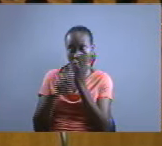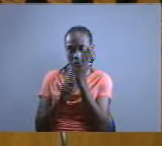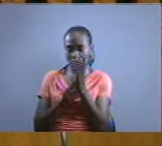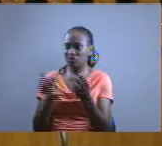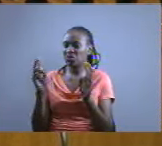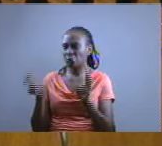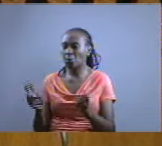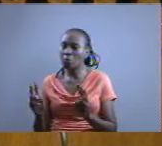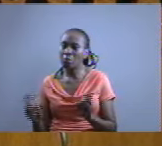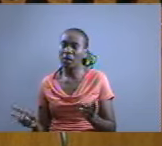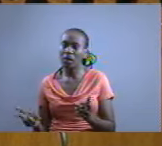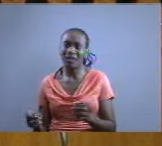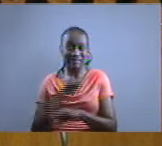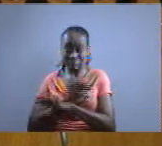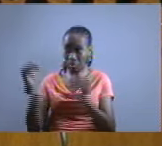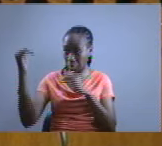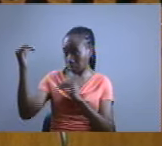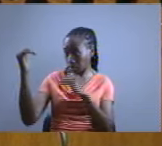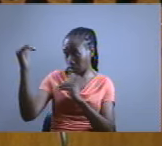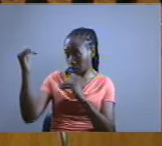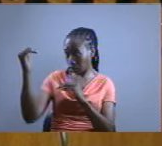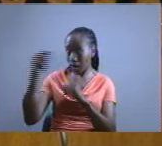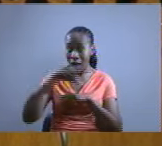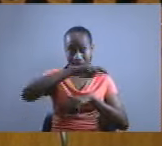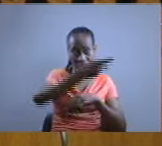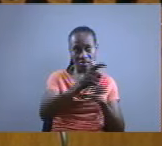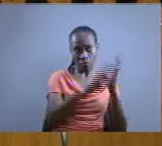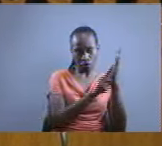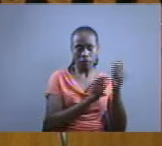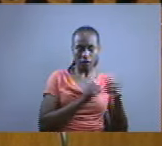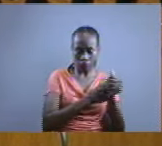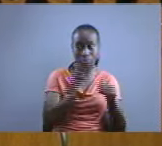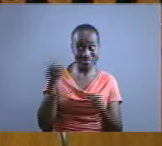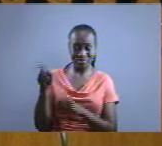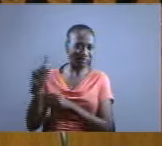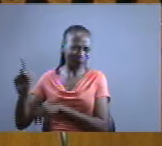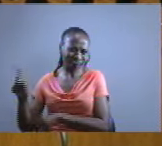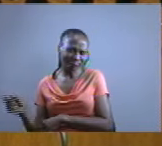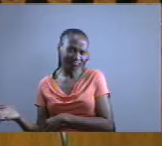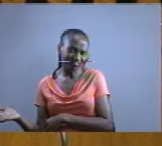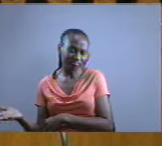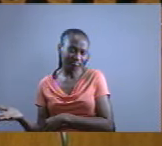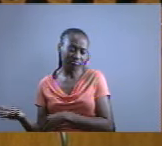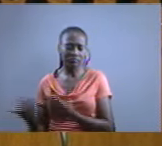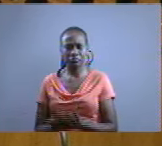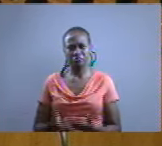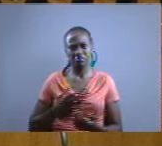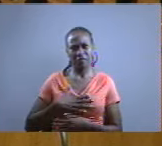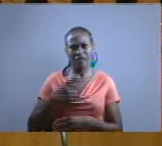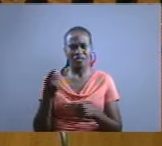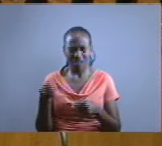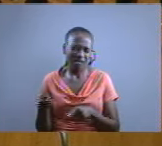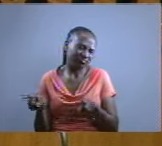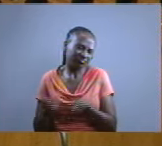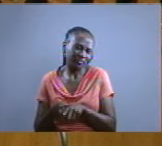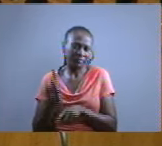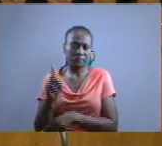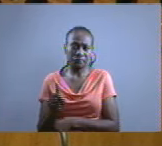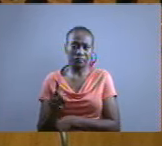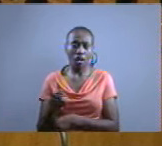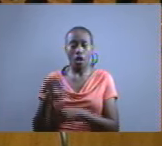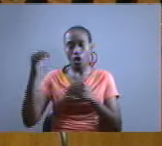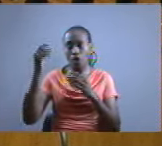particular are not equal to other laws of the land? It very much sounds like some laws are more equal